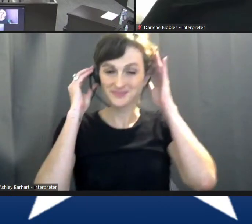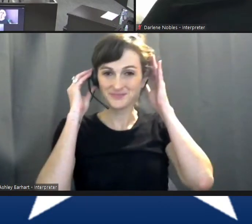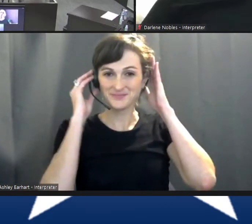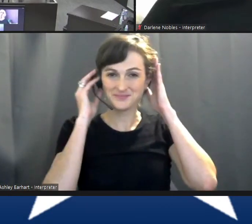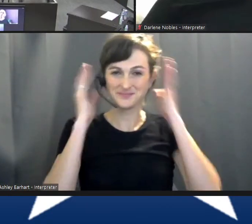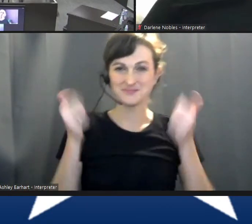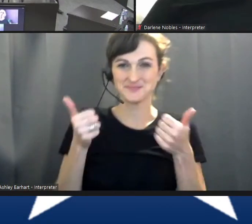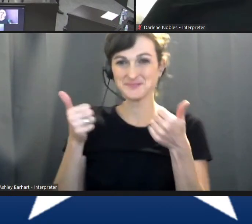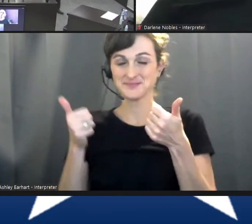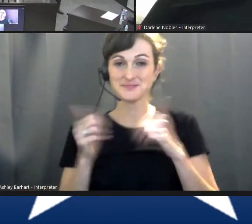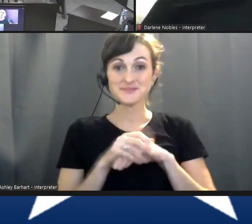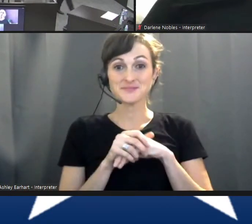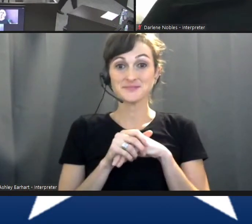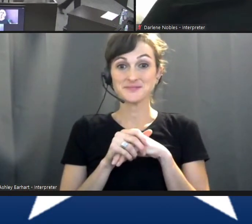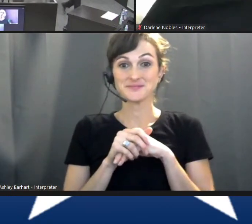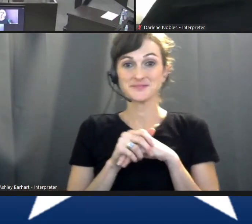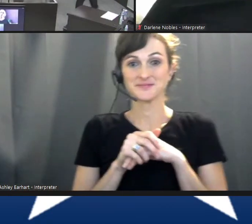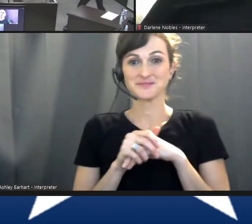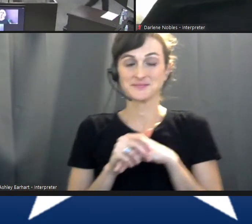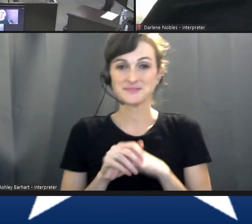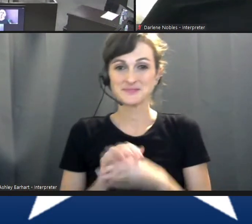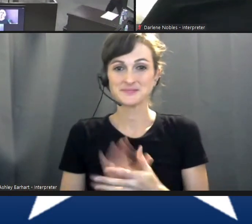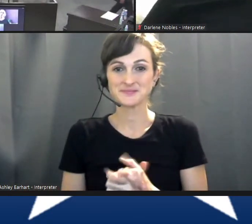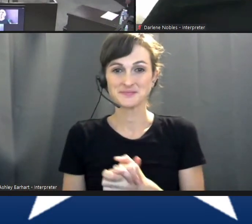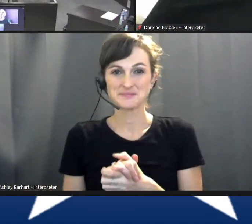All right, thank y'all so much.